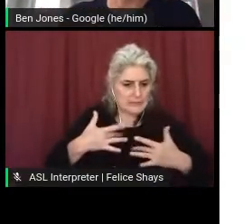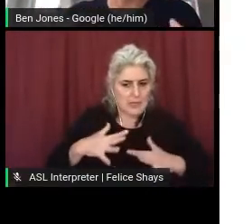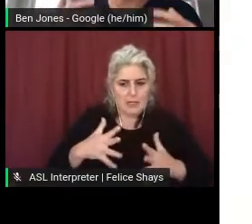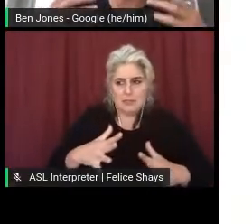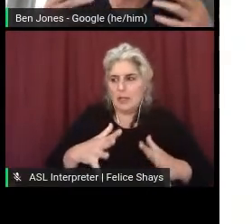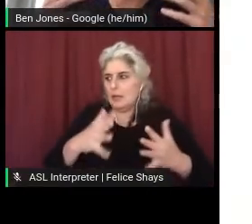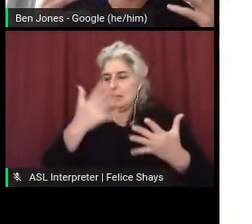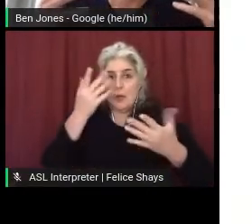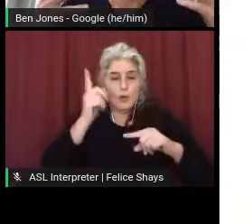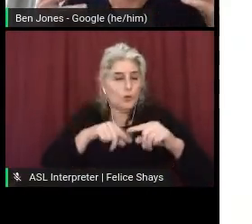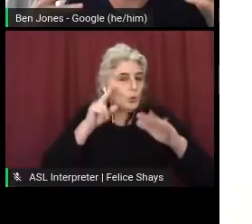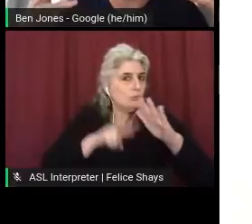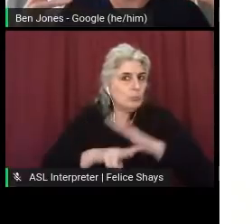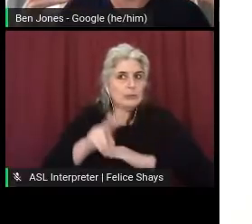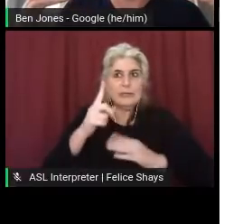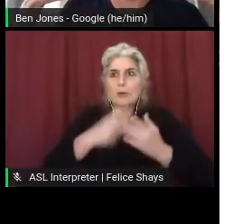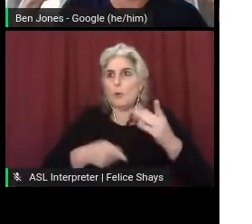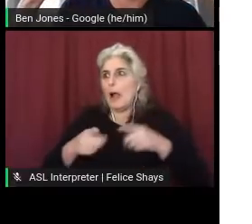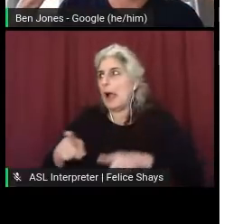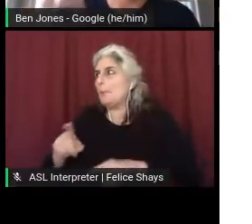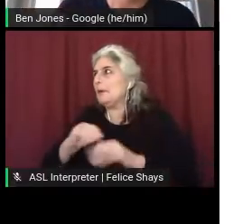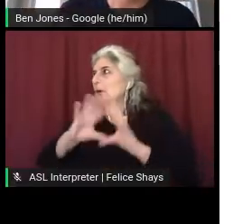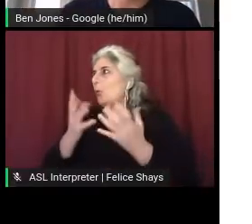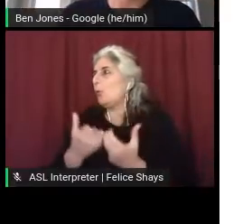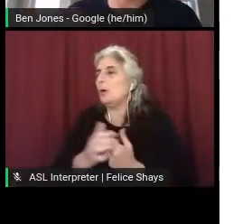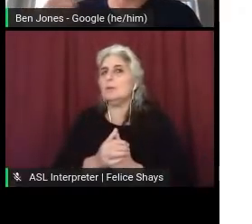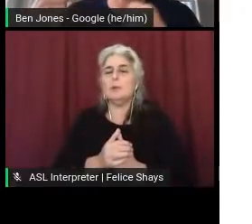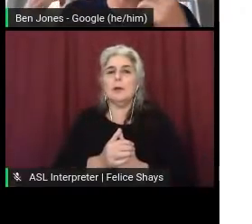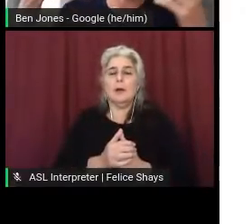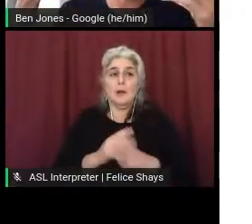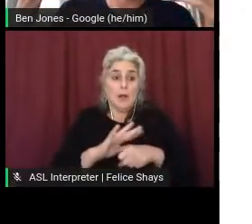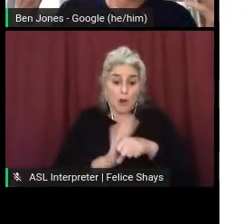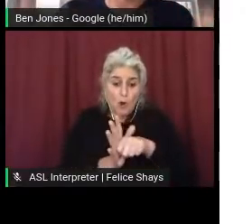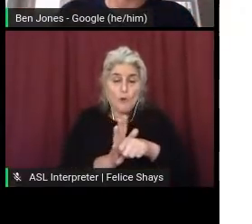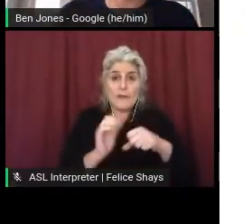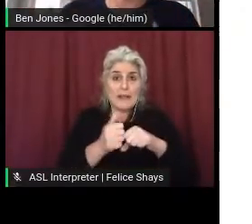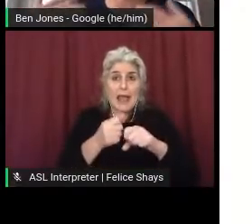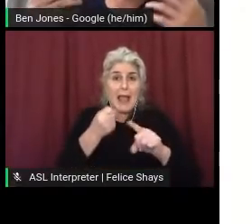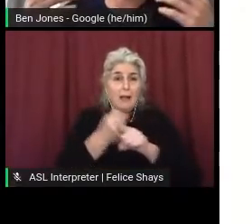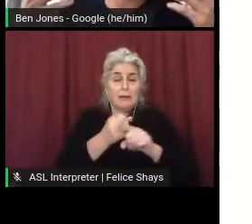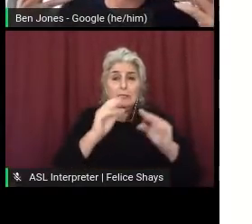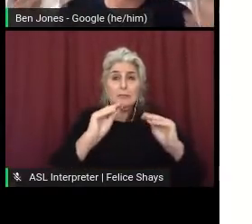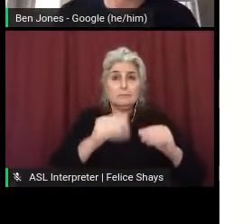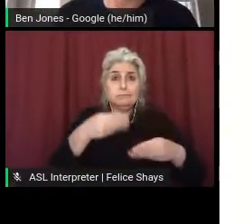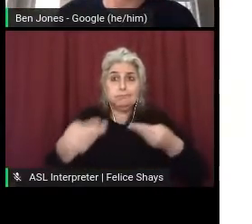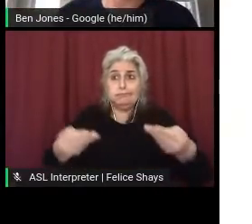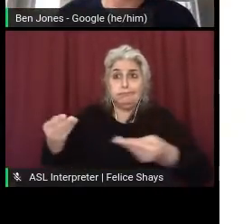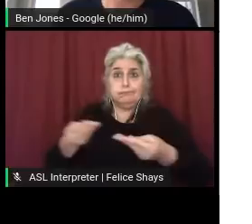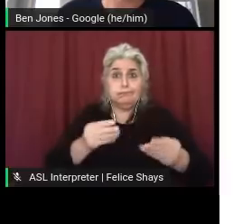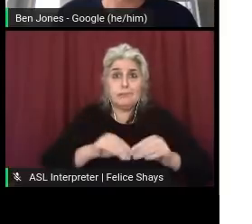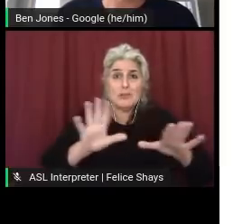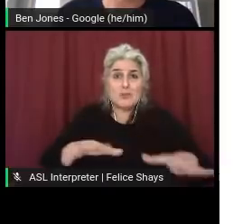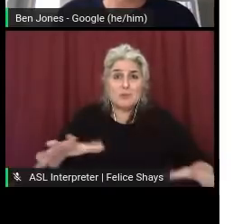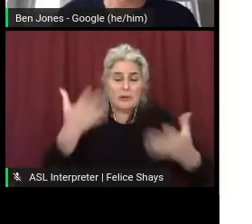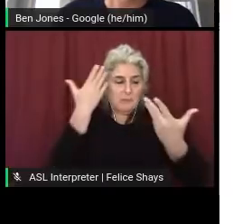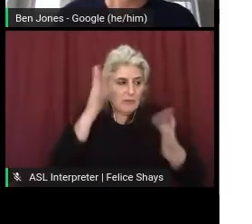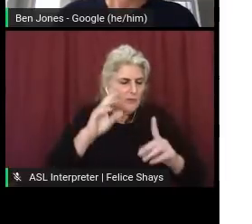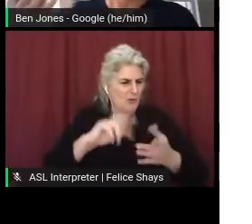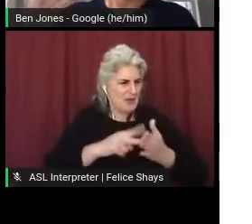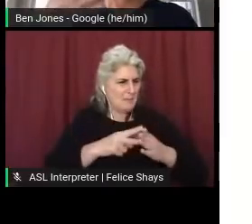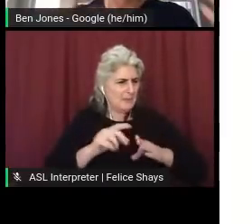what was going to happen. We didn't know how COVID was spread. We didn't know its implications, and we didn't know what safe behaviors